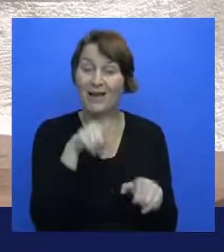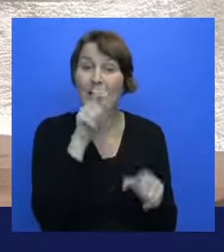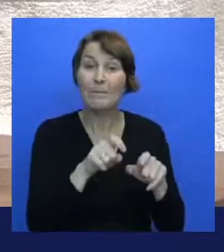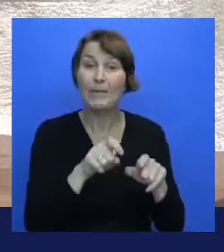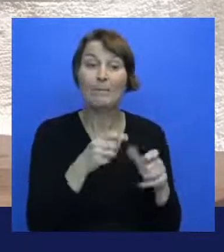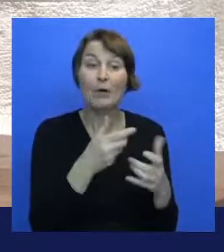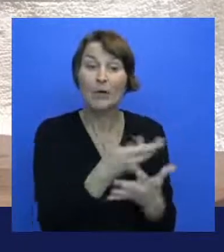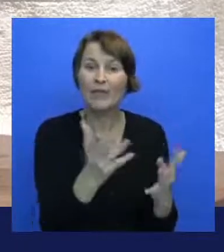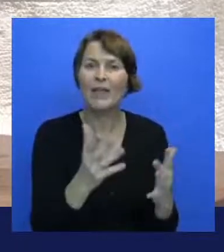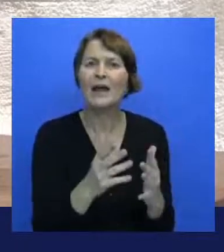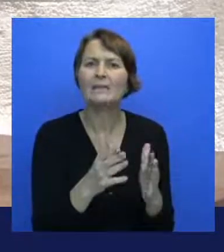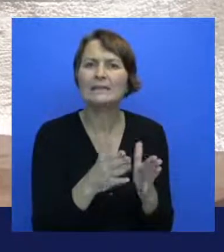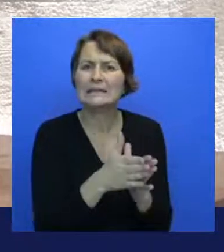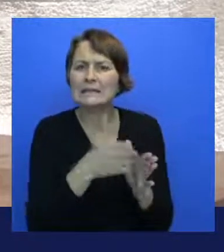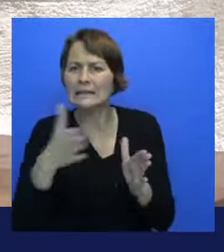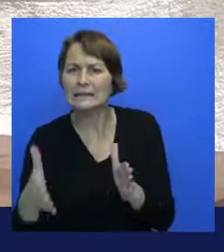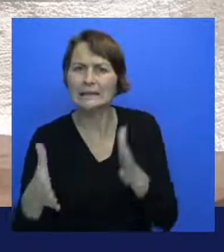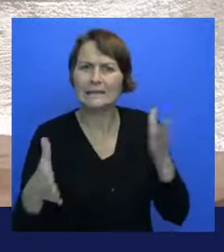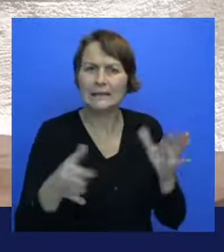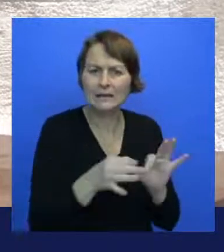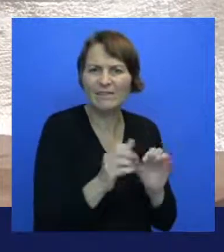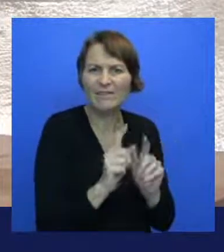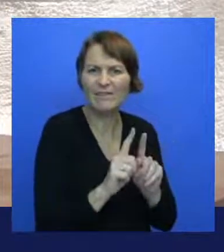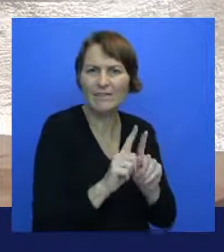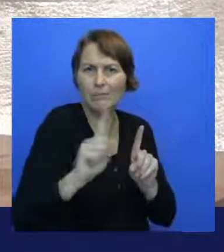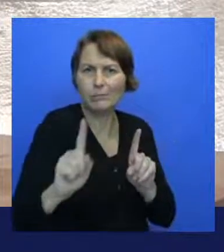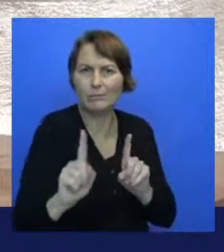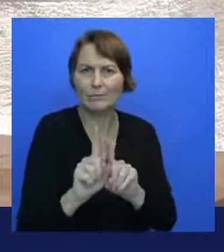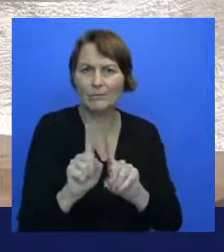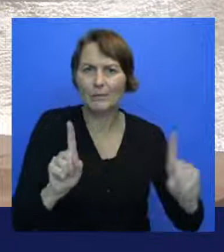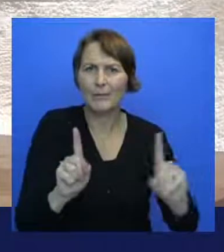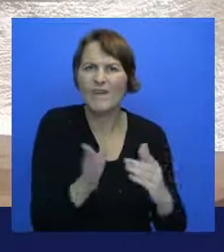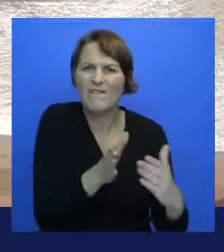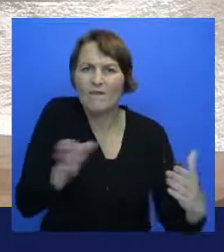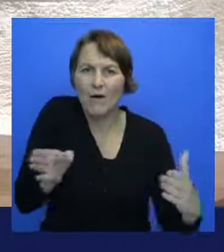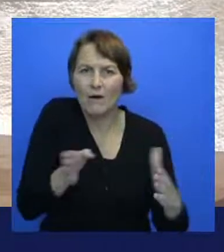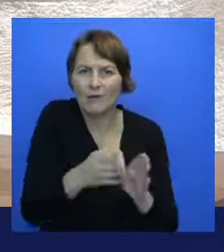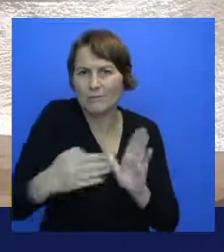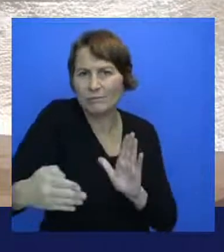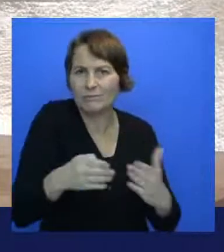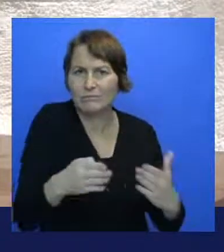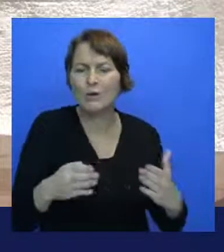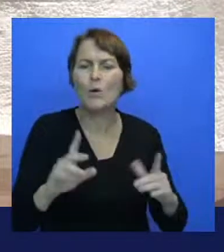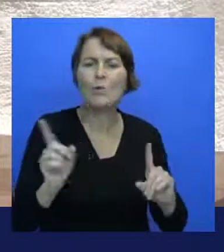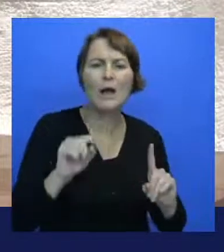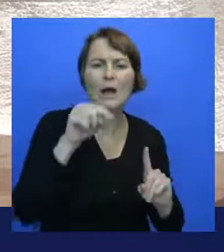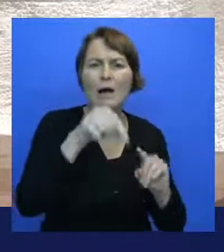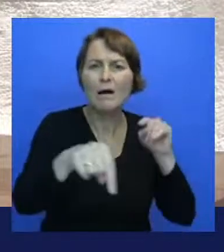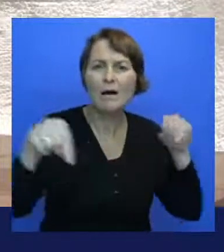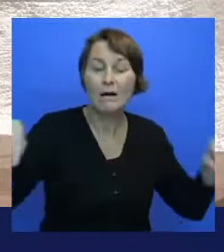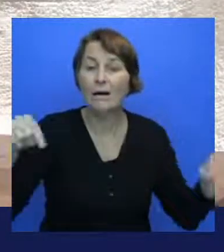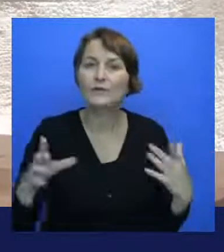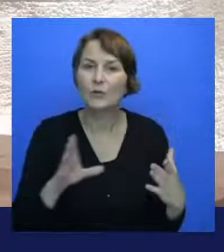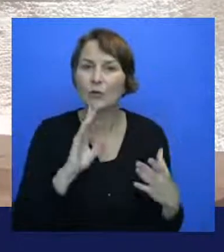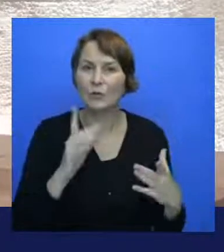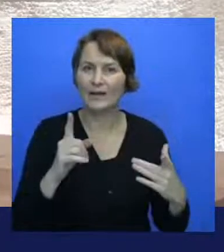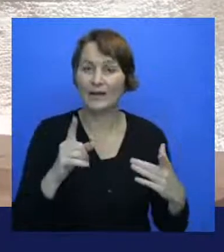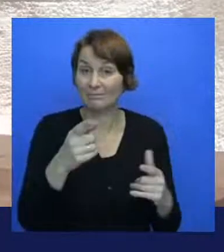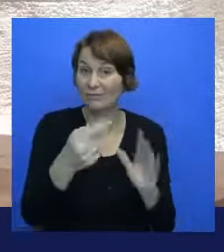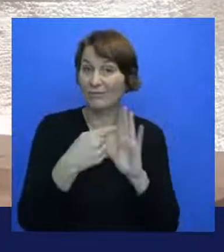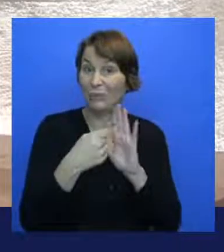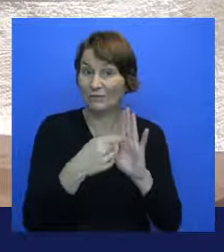they're spending. And it's really helped in a number of places with reopening and places that want to make sure they're managing